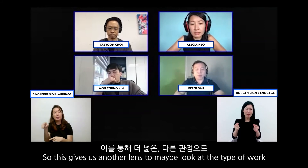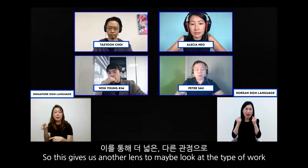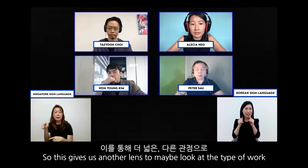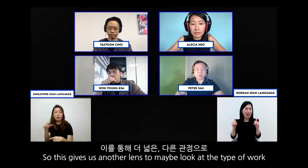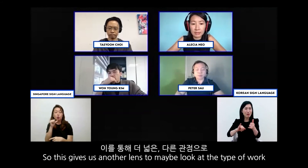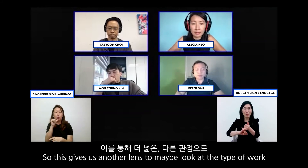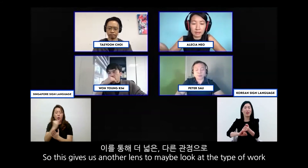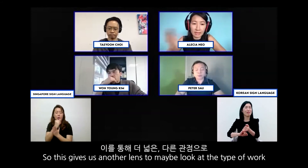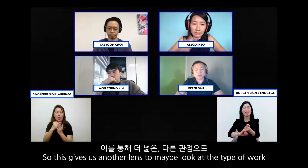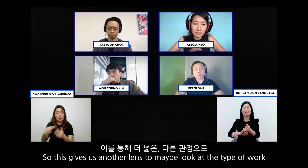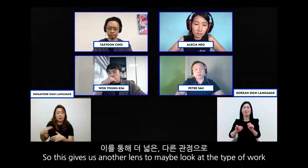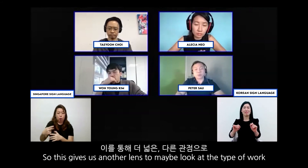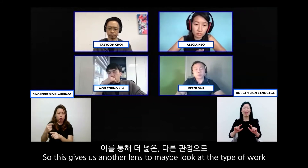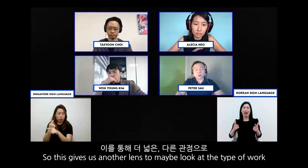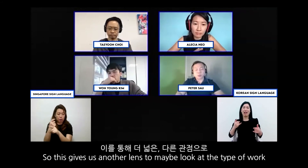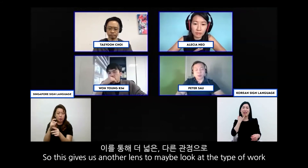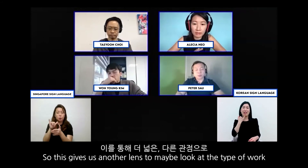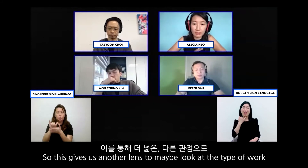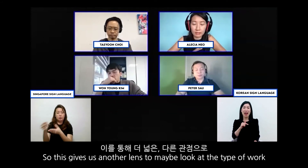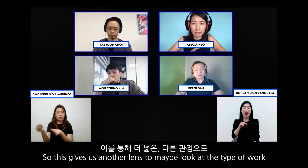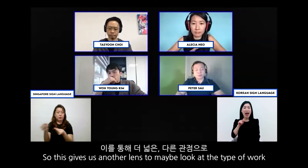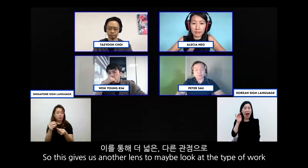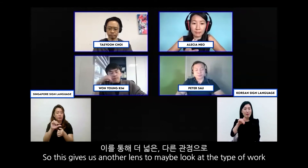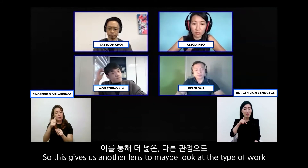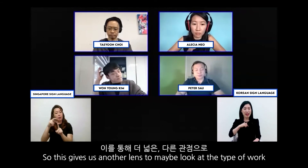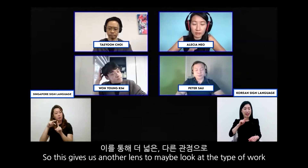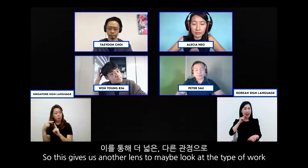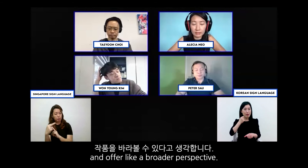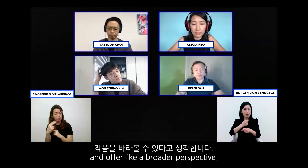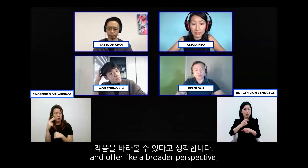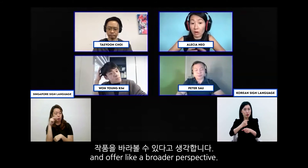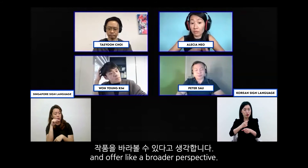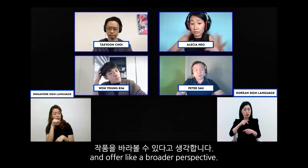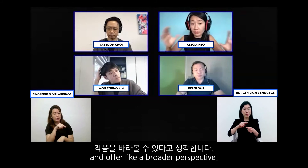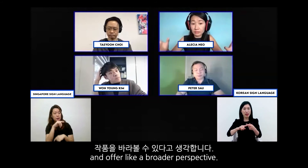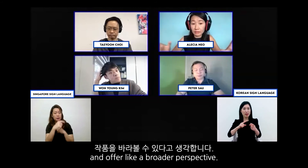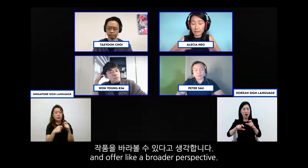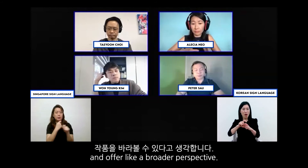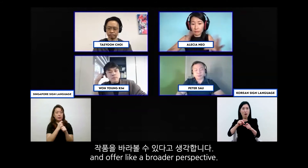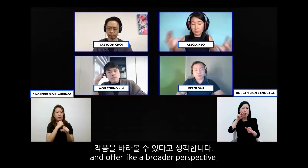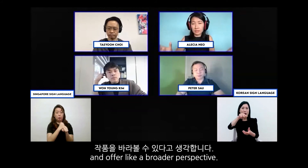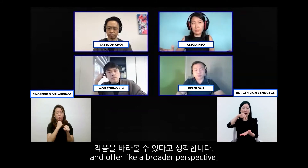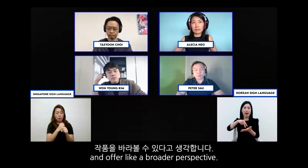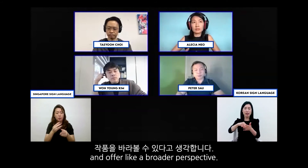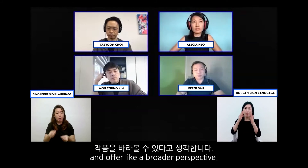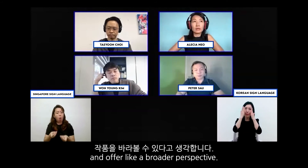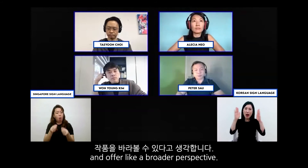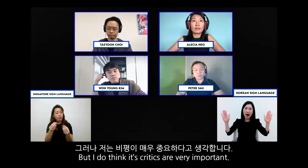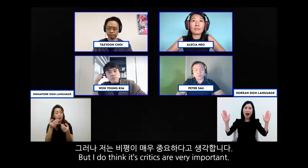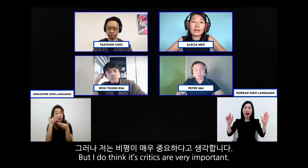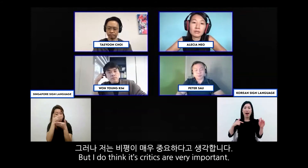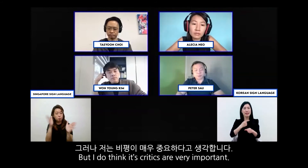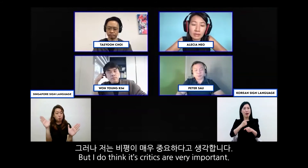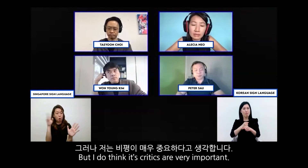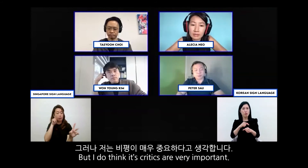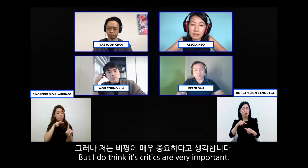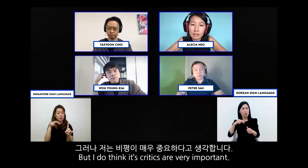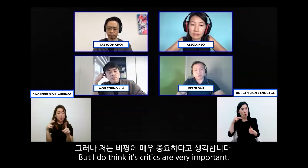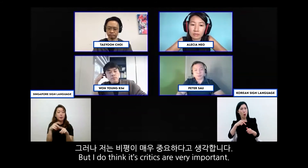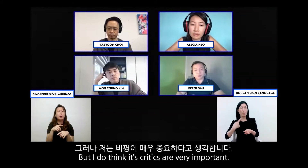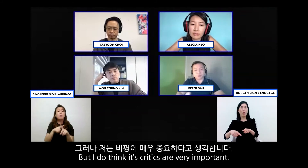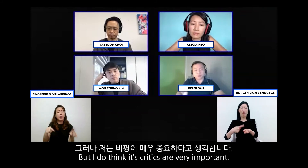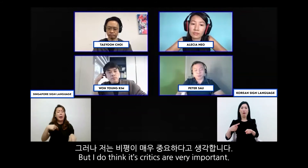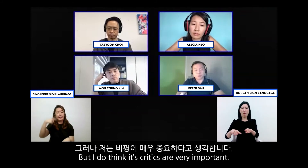right? So this gives us another lens to maybe look at the type of work and offer like a broader perspective. But I do think